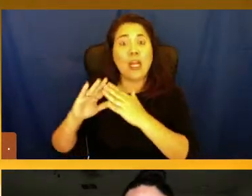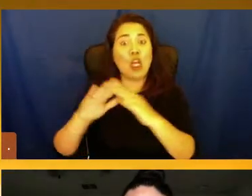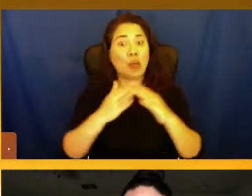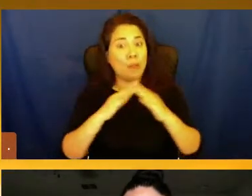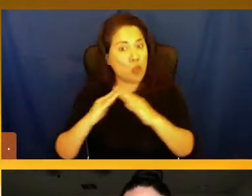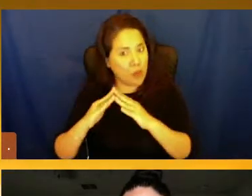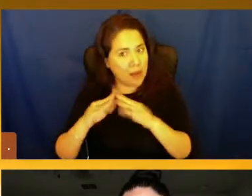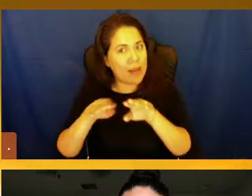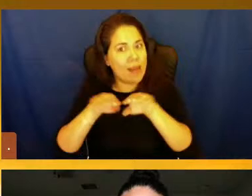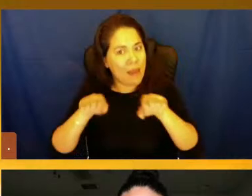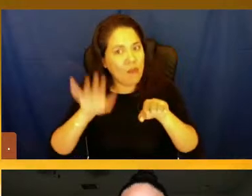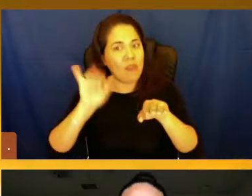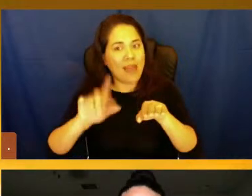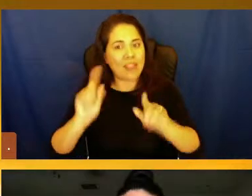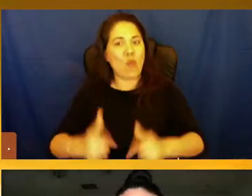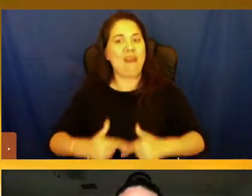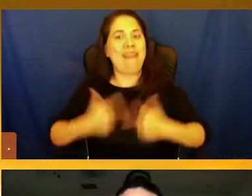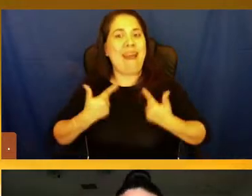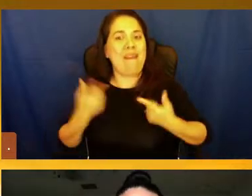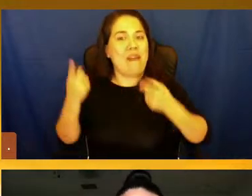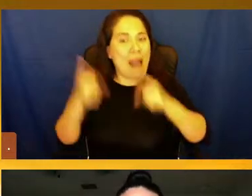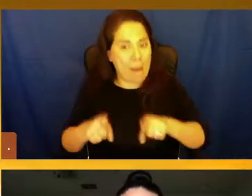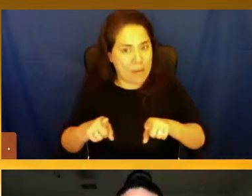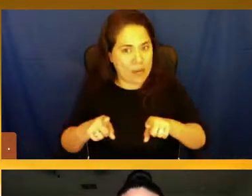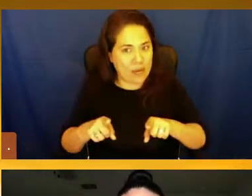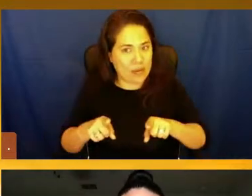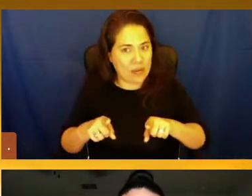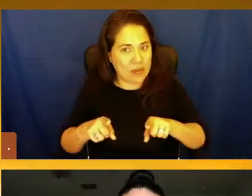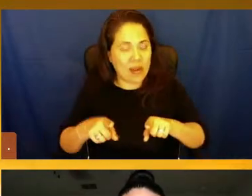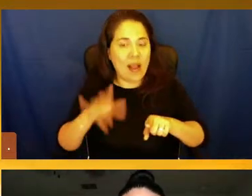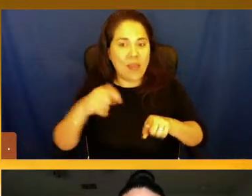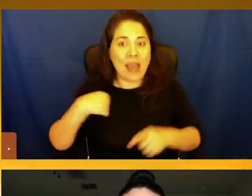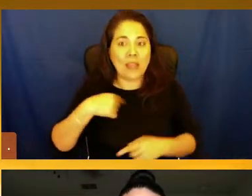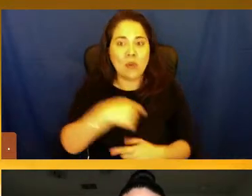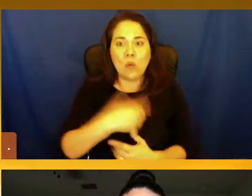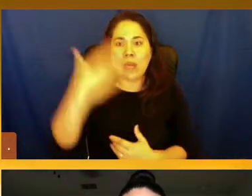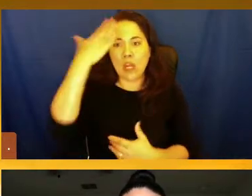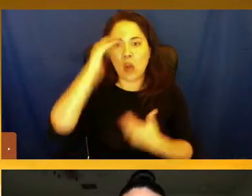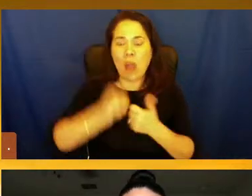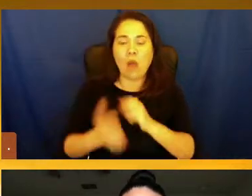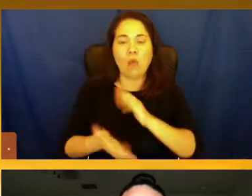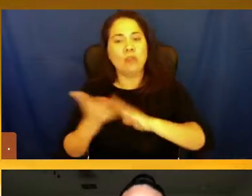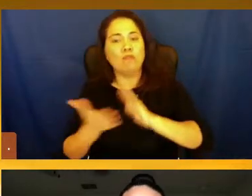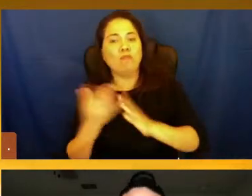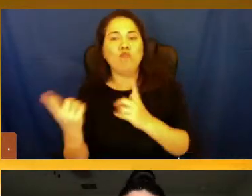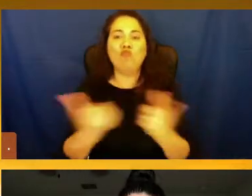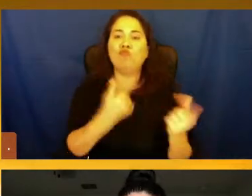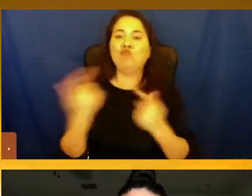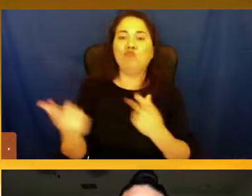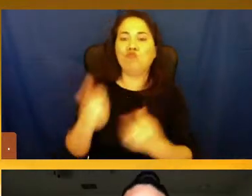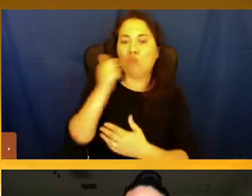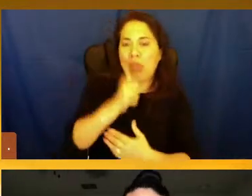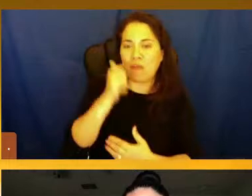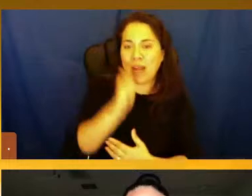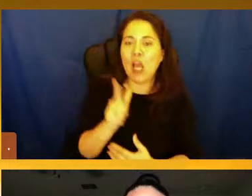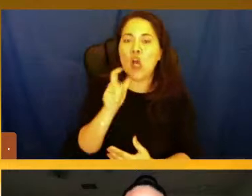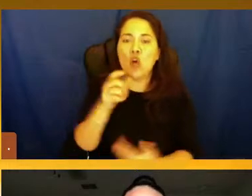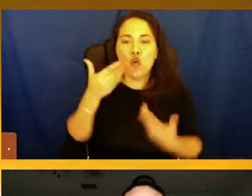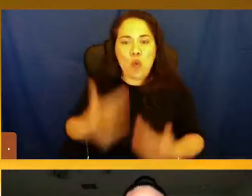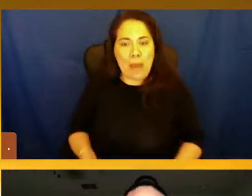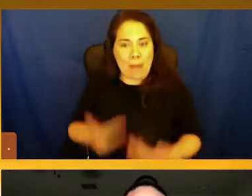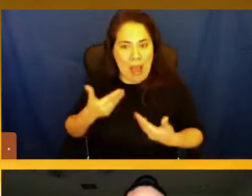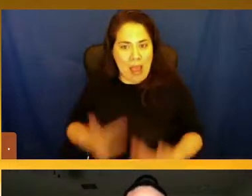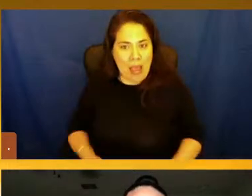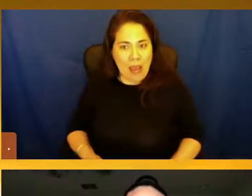is where life is. You know, that's where we know how to be who we are. And when we start